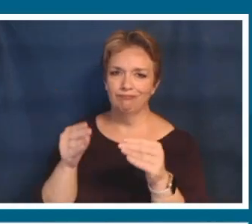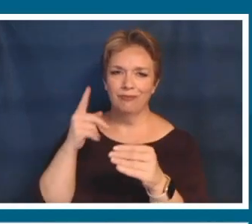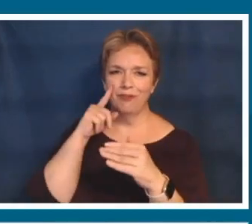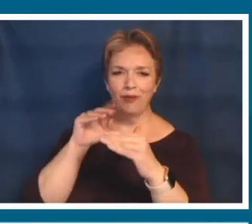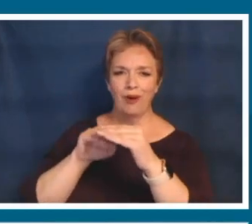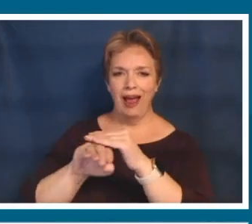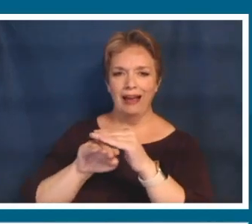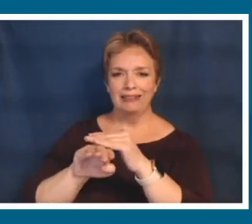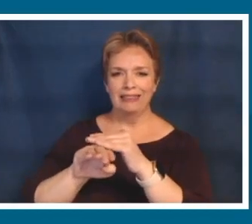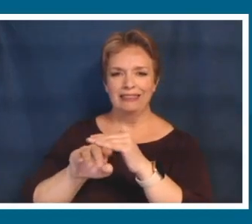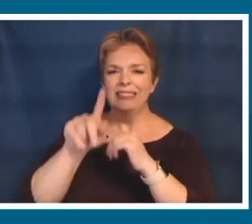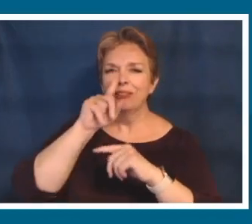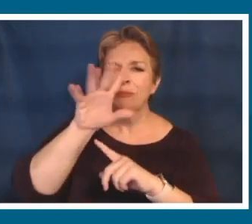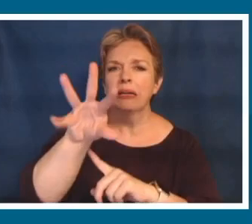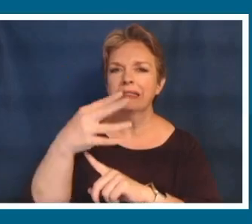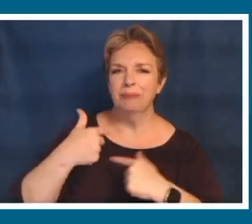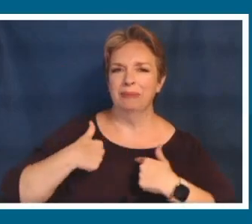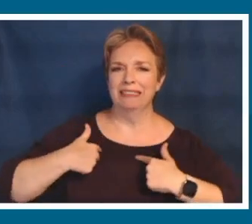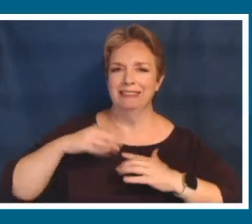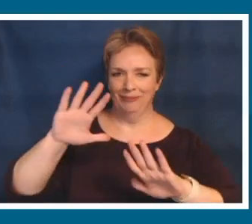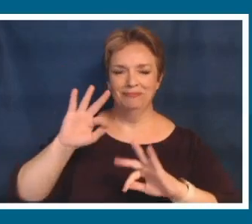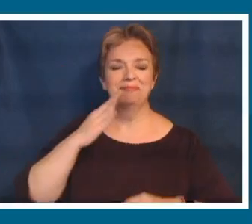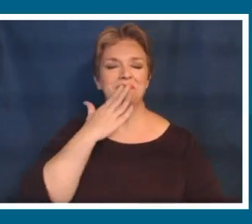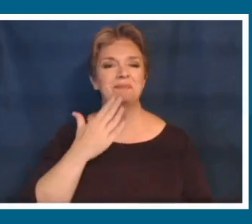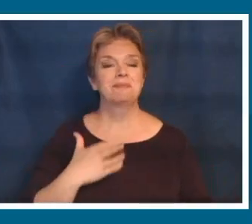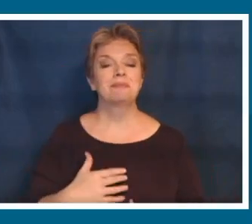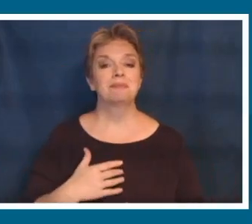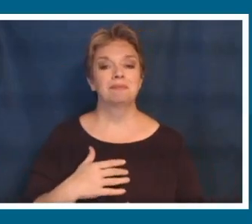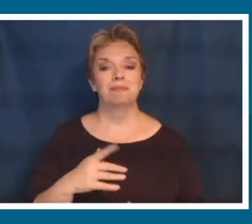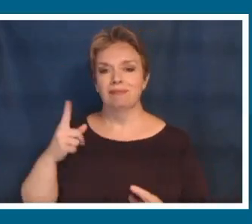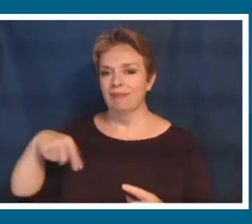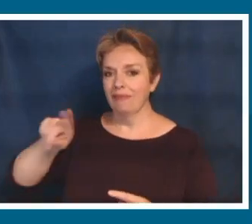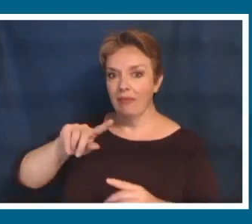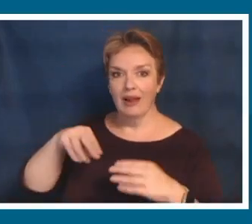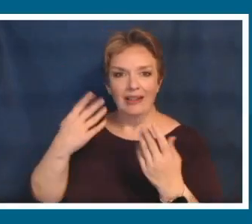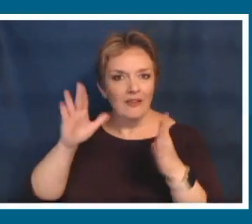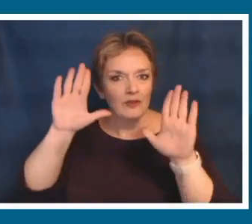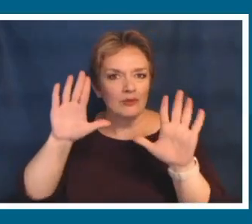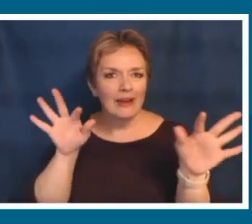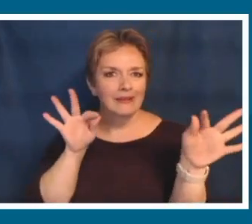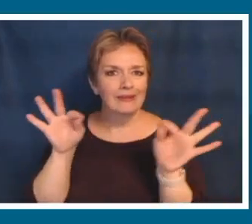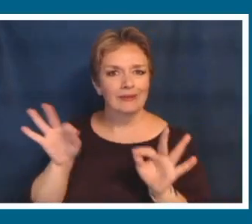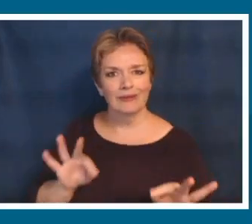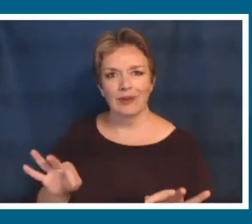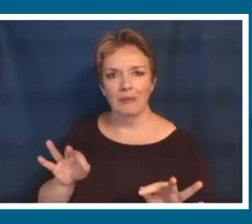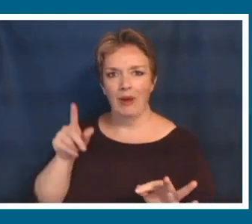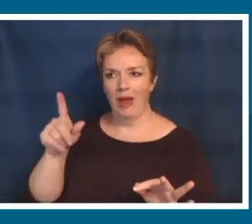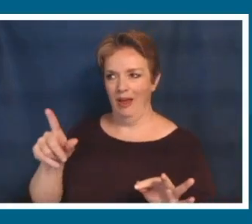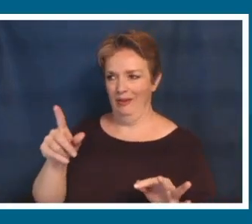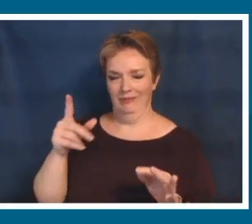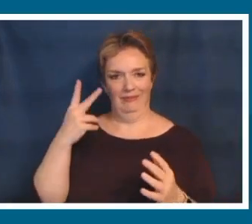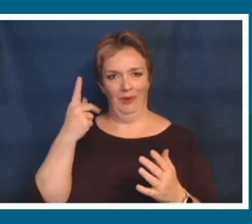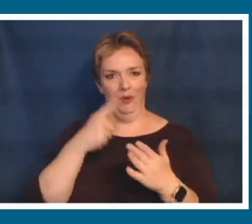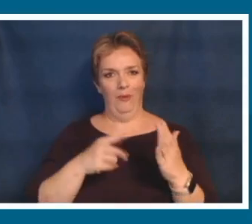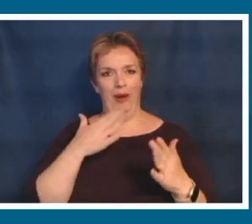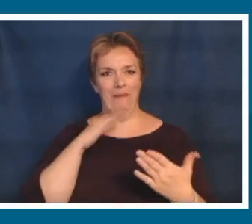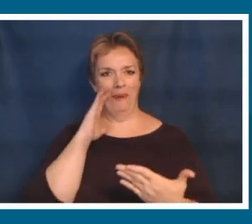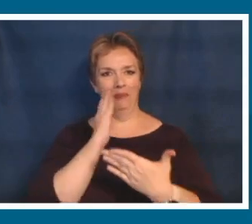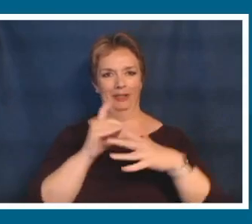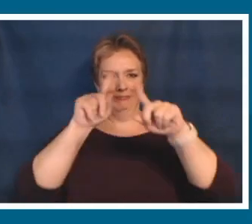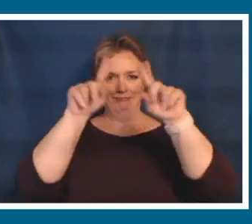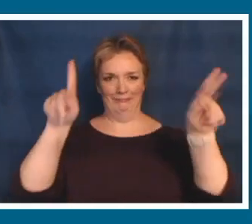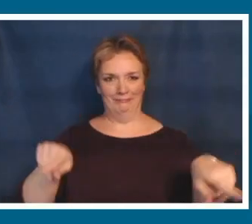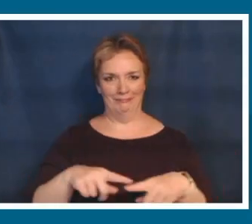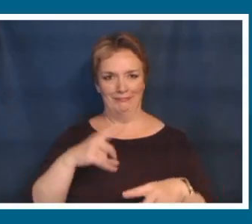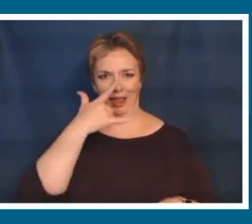second? I just want to say that everyone else gave a great description of what you would see on the screen, which is that